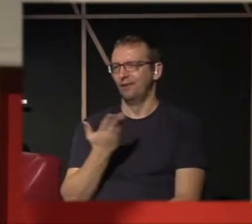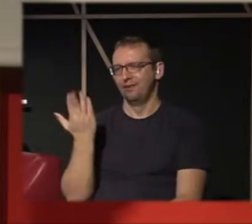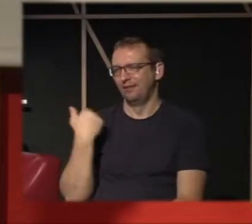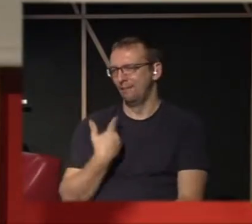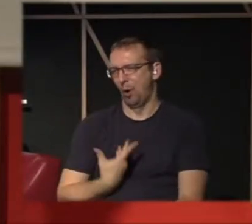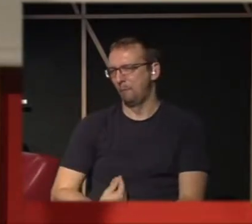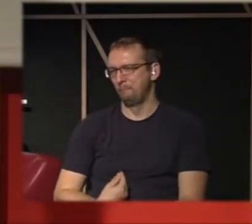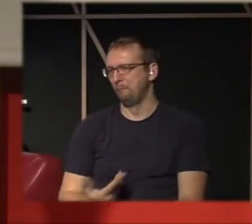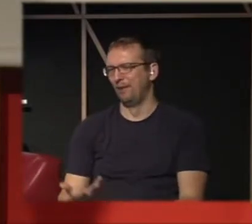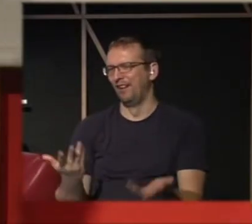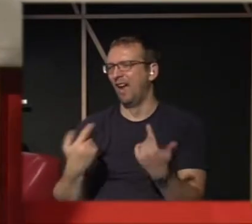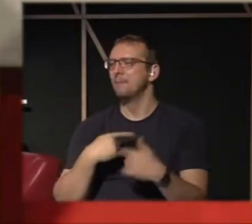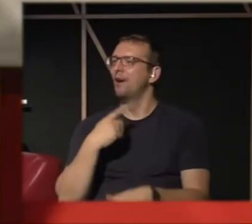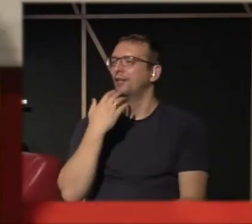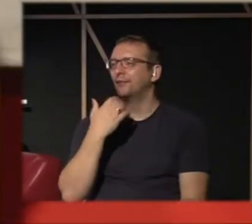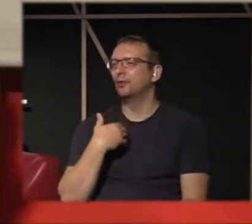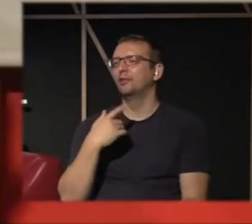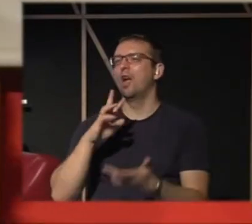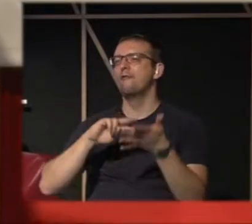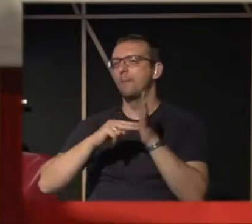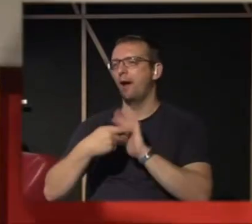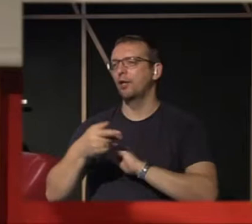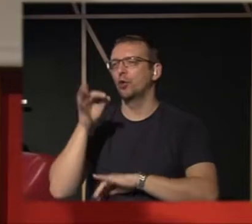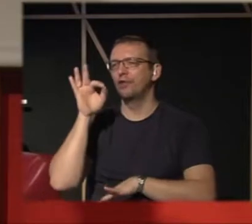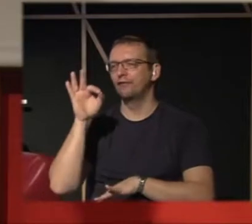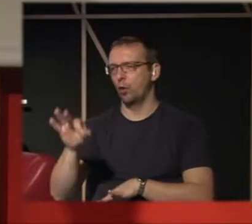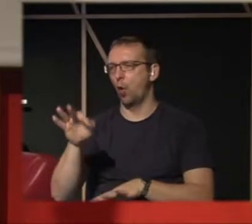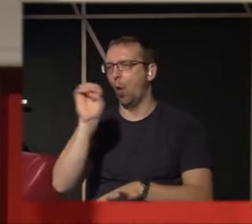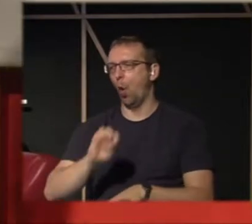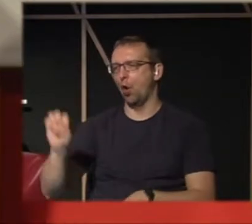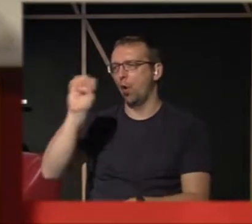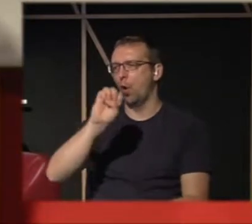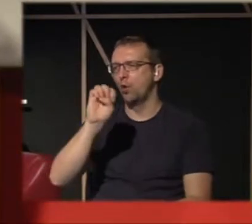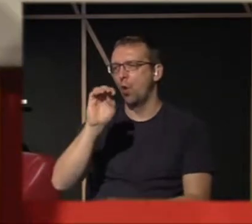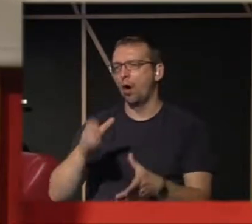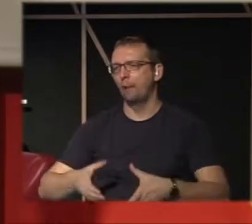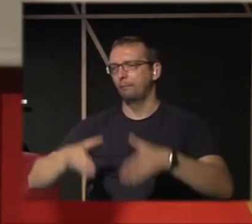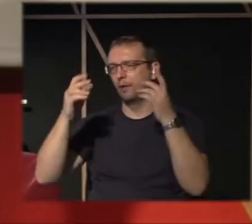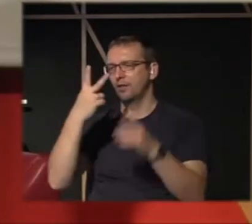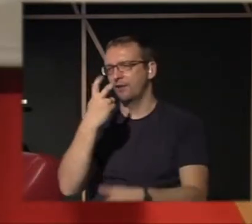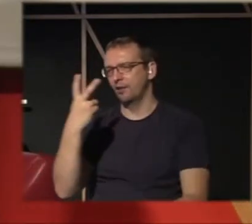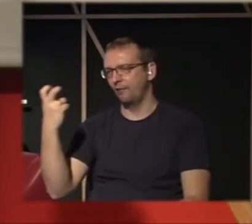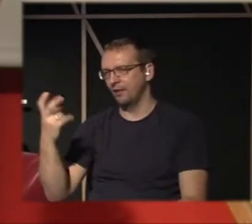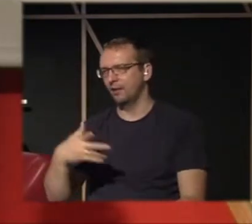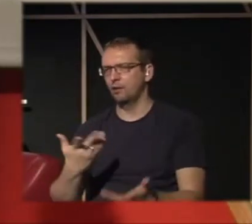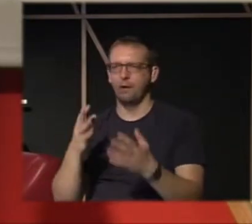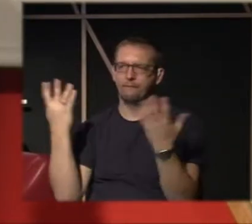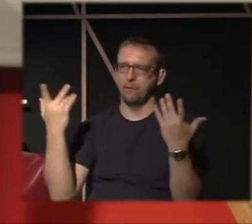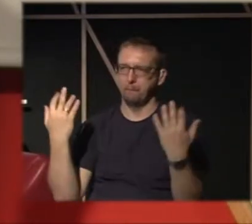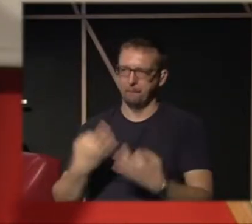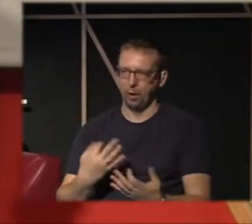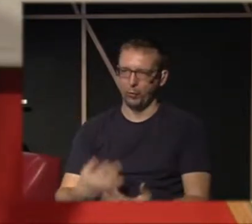2020, already earlier on mentioned by James and Maike, and